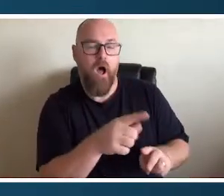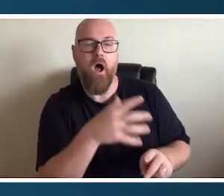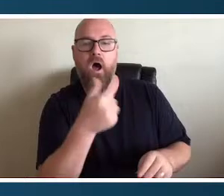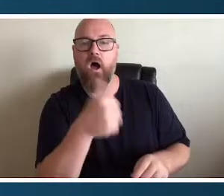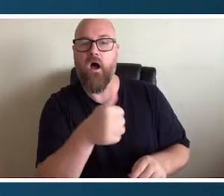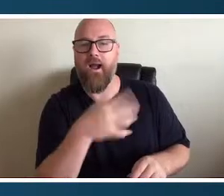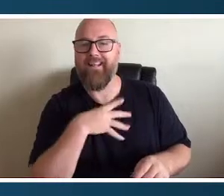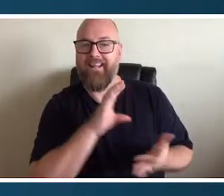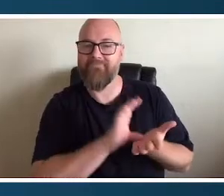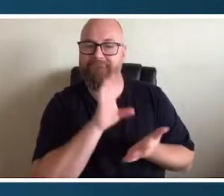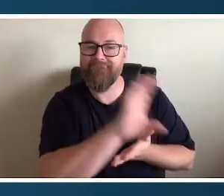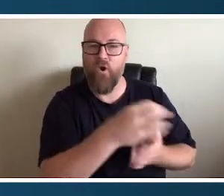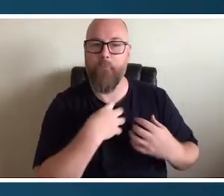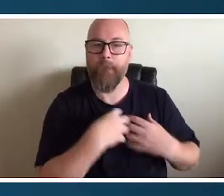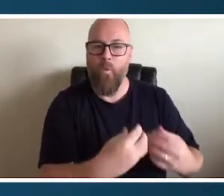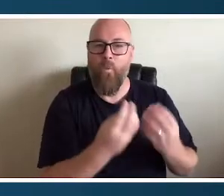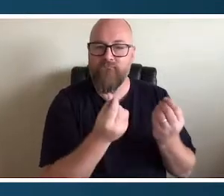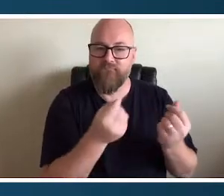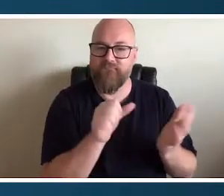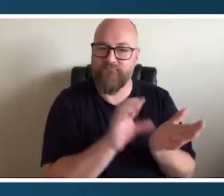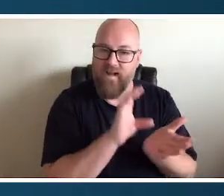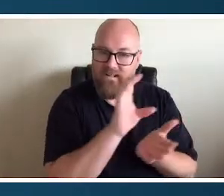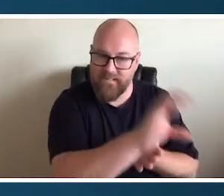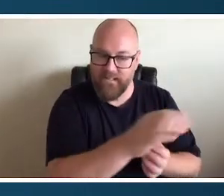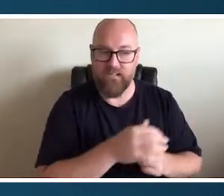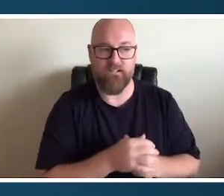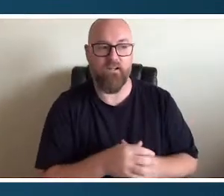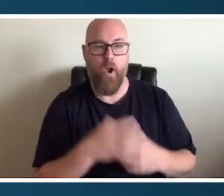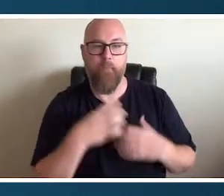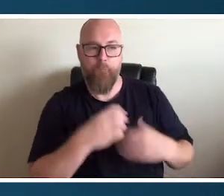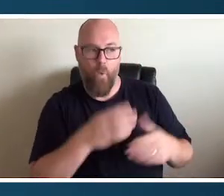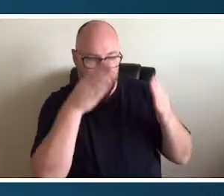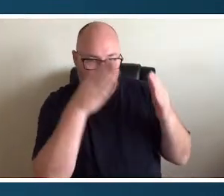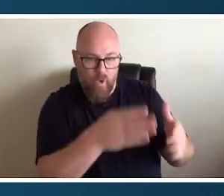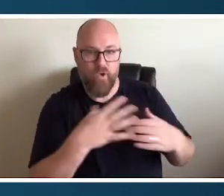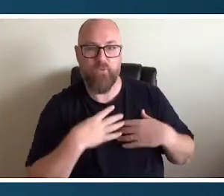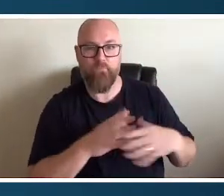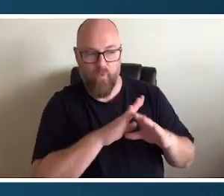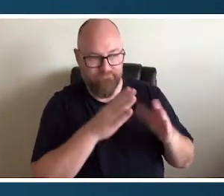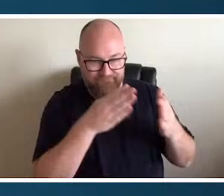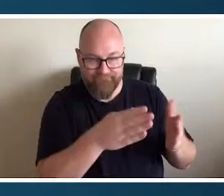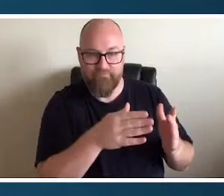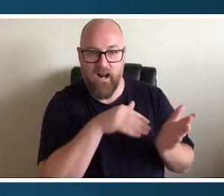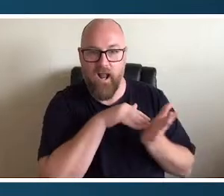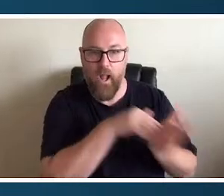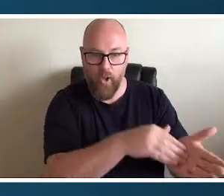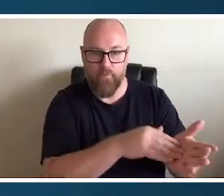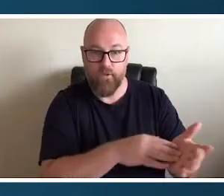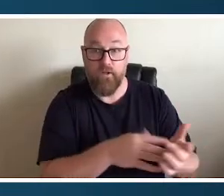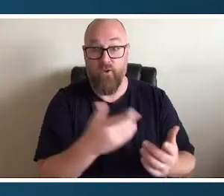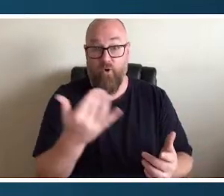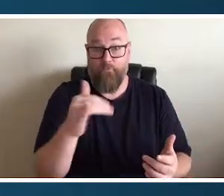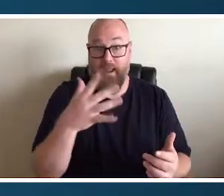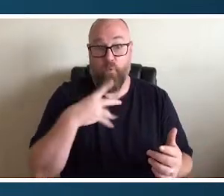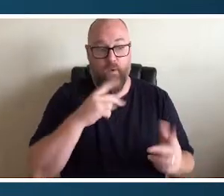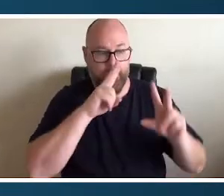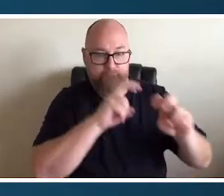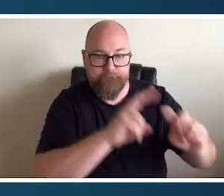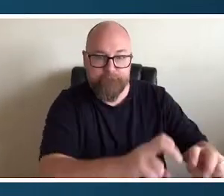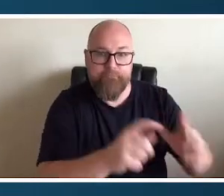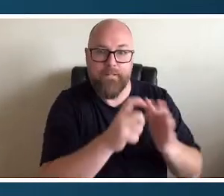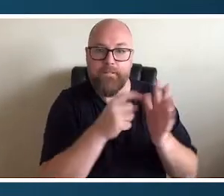engagement. In some cases, additional knowledge or data may be required. But besides